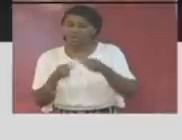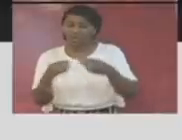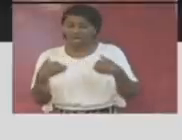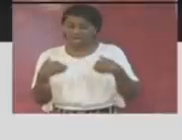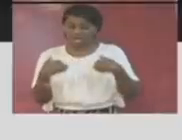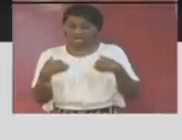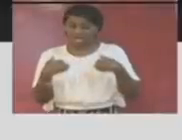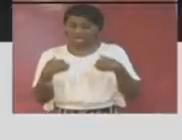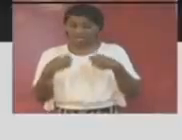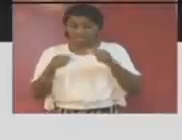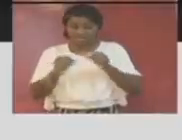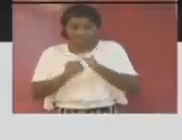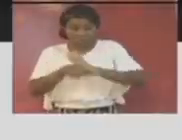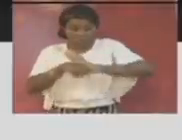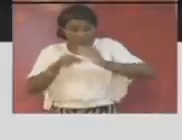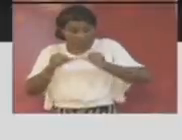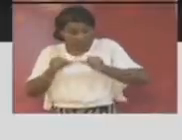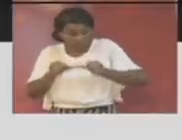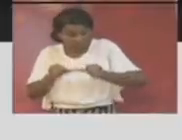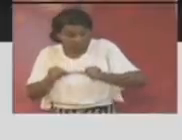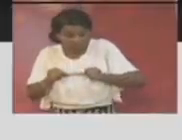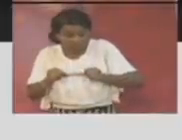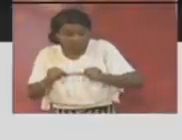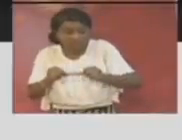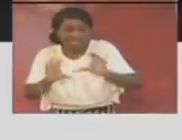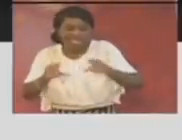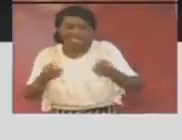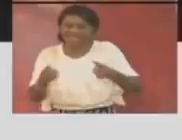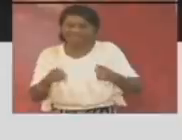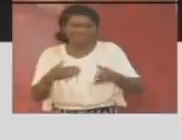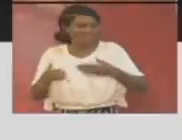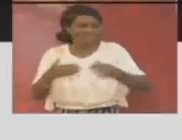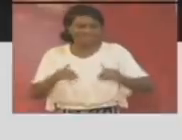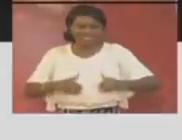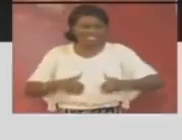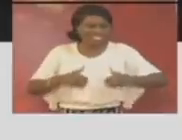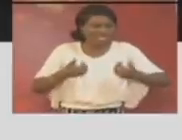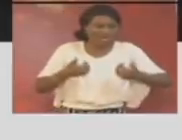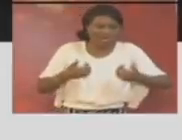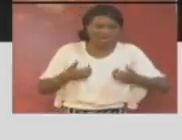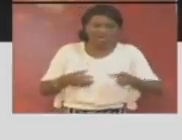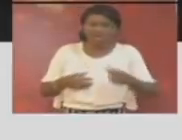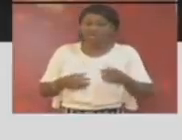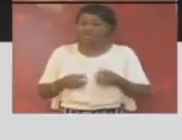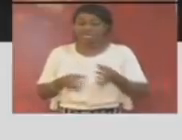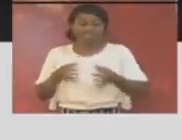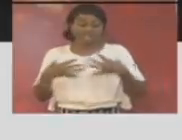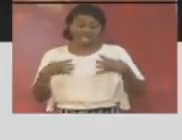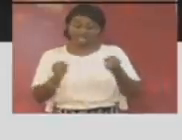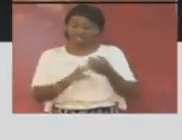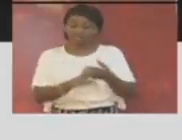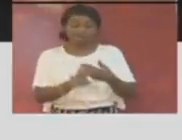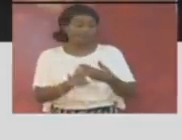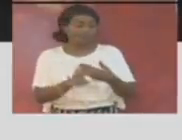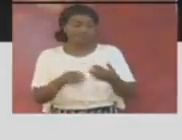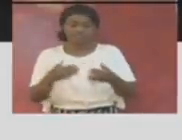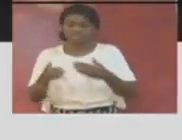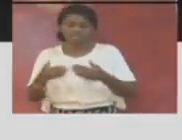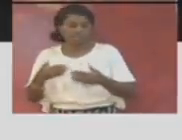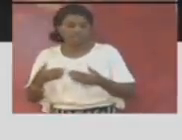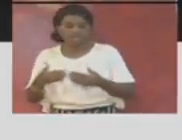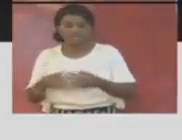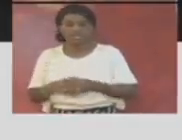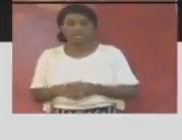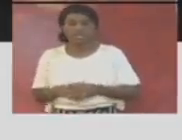COVID can occur in young, previously well individuals who were not admitted to hospital. The common perception